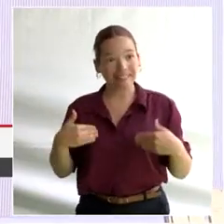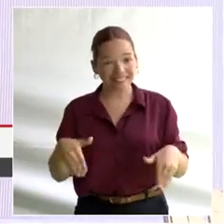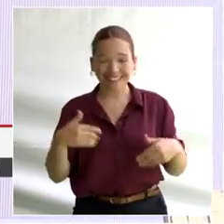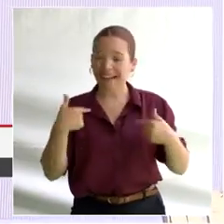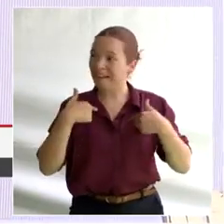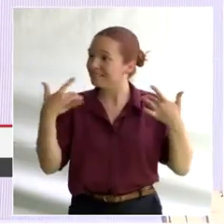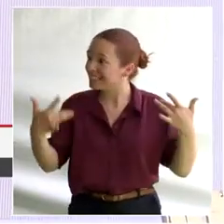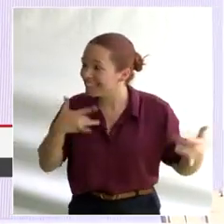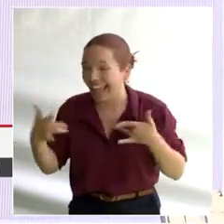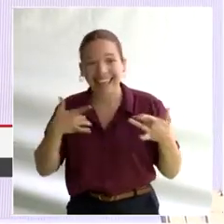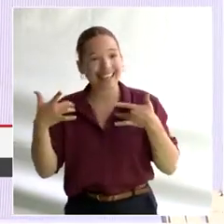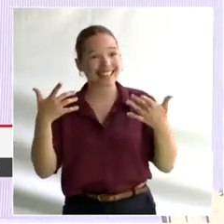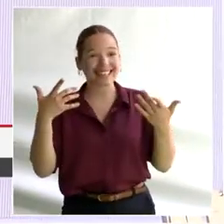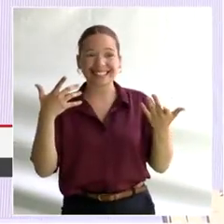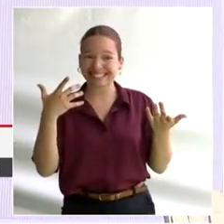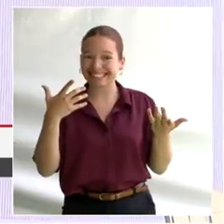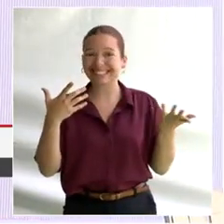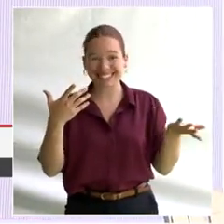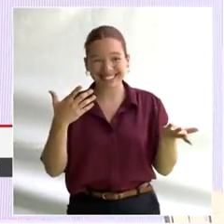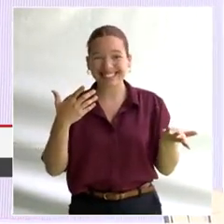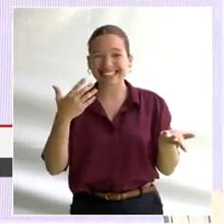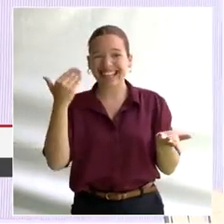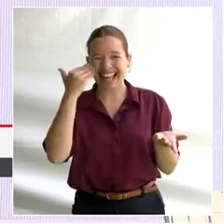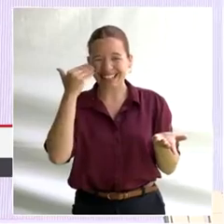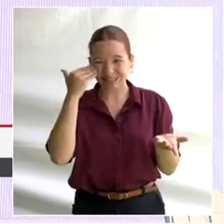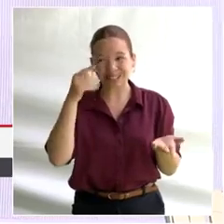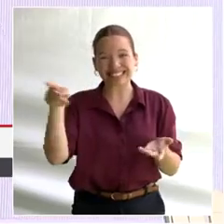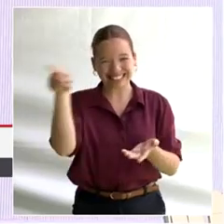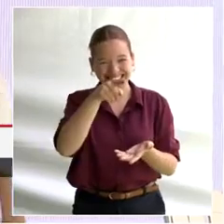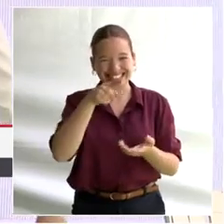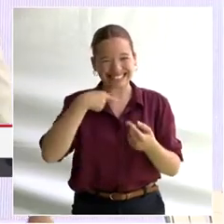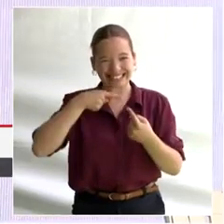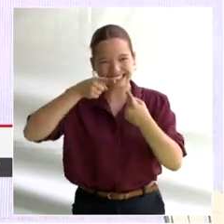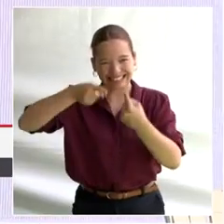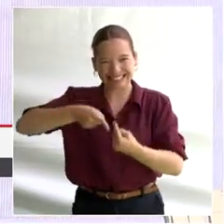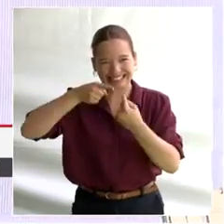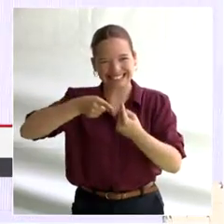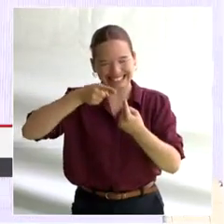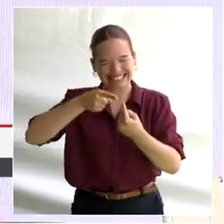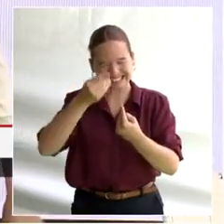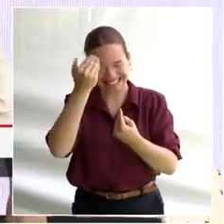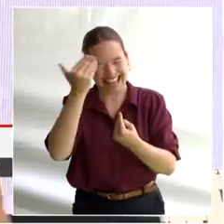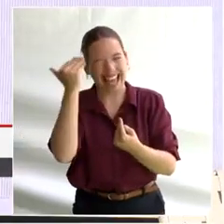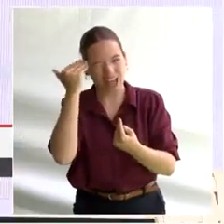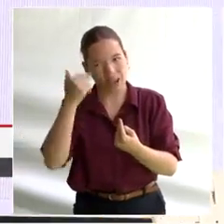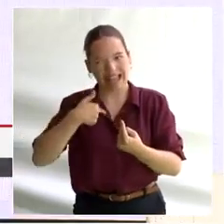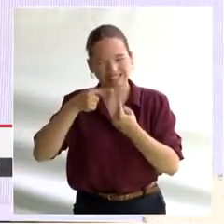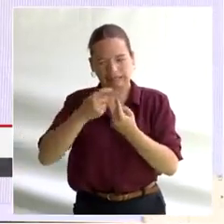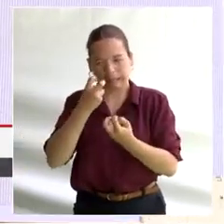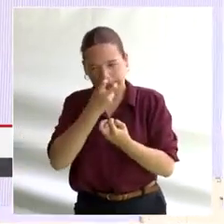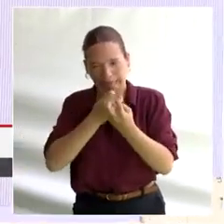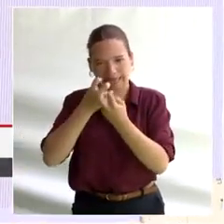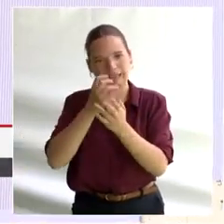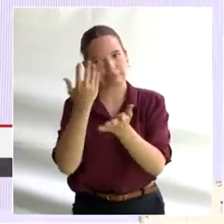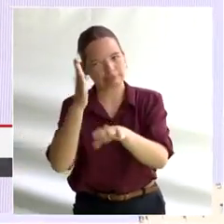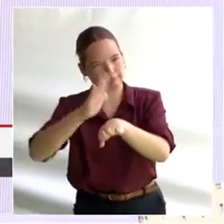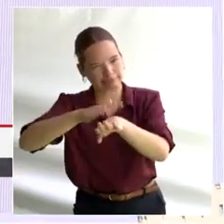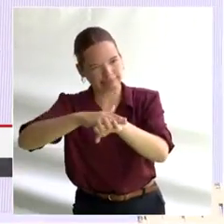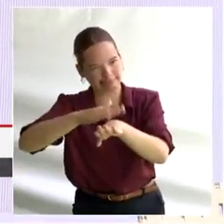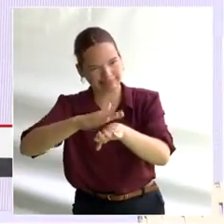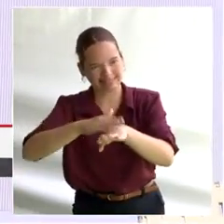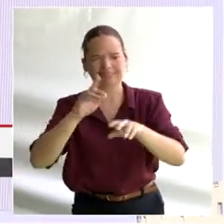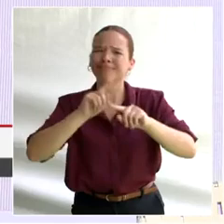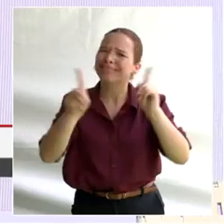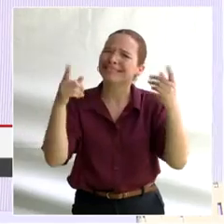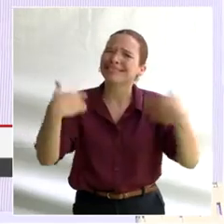tricky word. But we're super excited to be here and work with Mark and his team, WTEF, and also Citibank to bring the